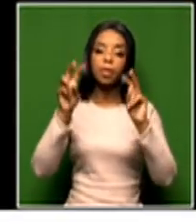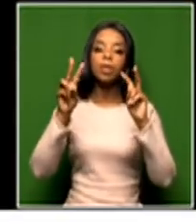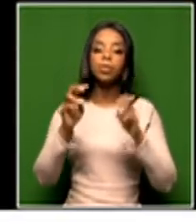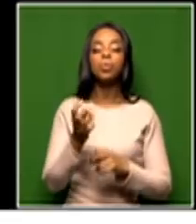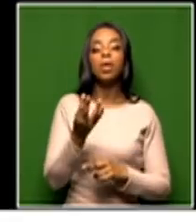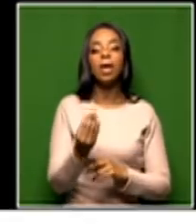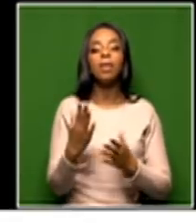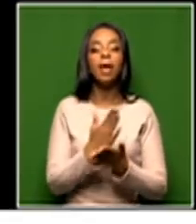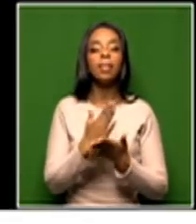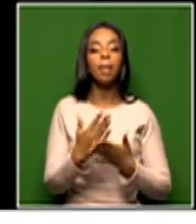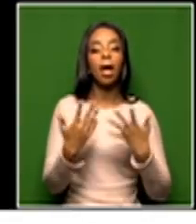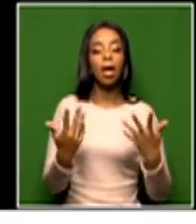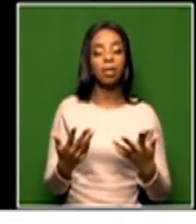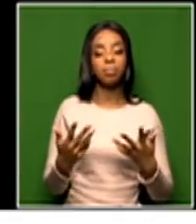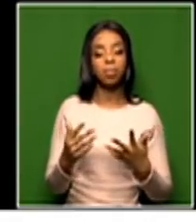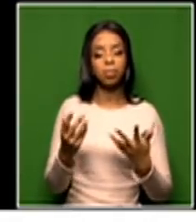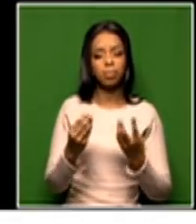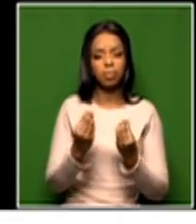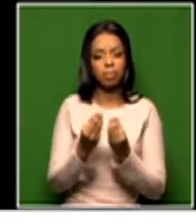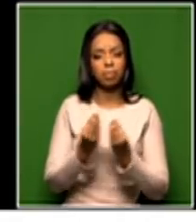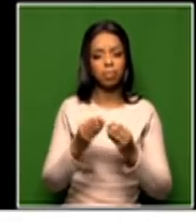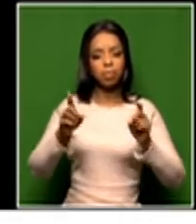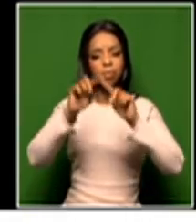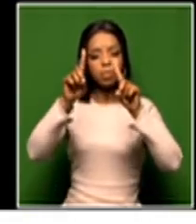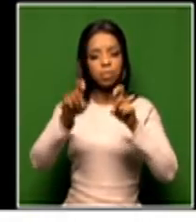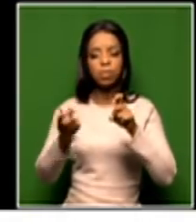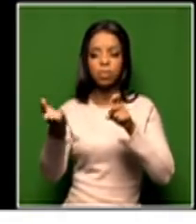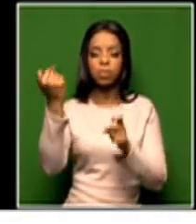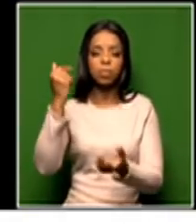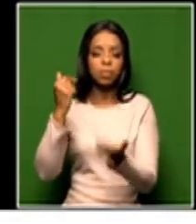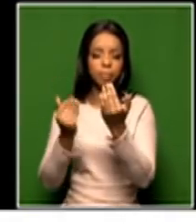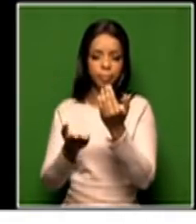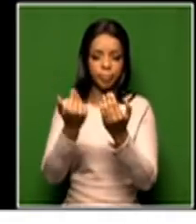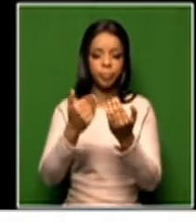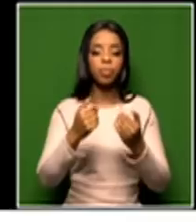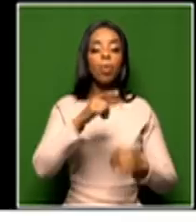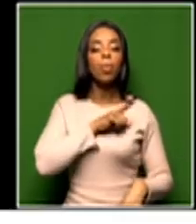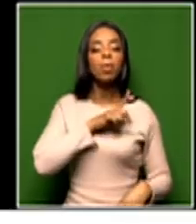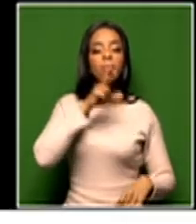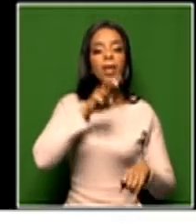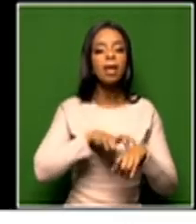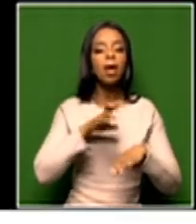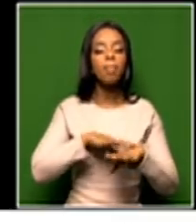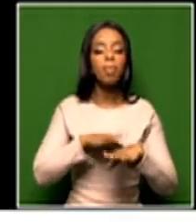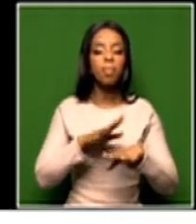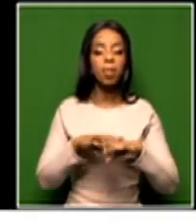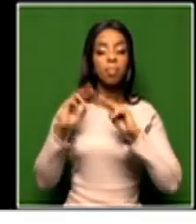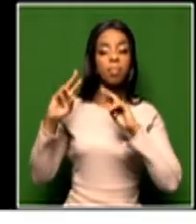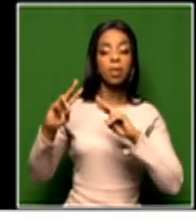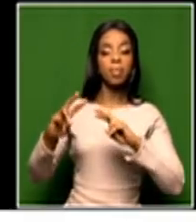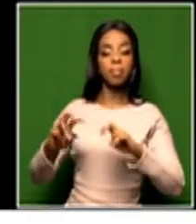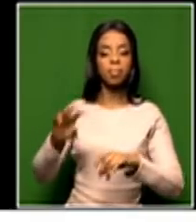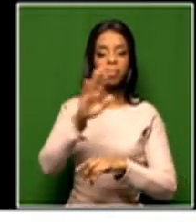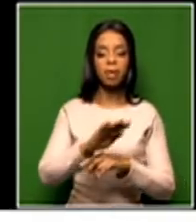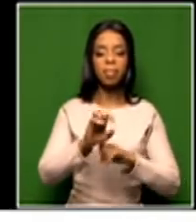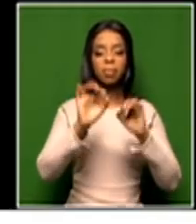which are called into question and will require further probing. Some 10 days ago when we met with